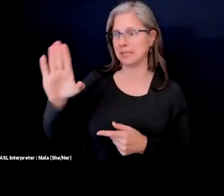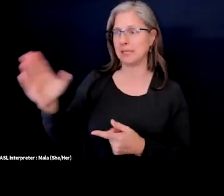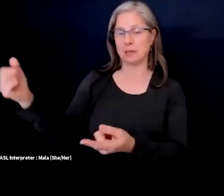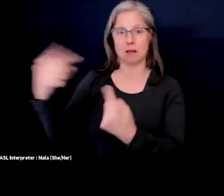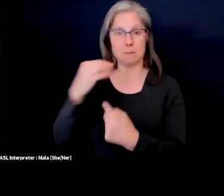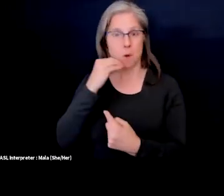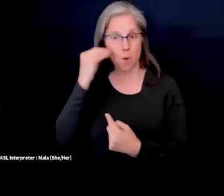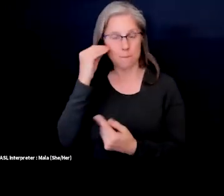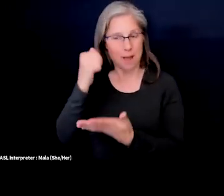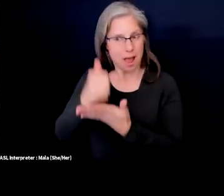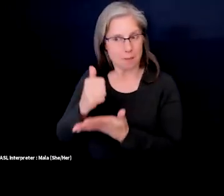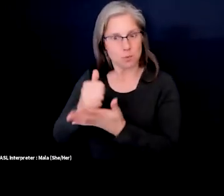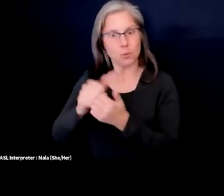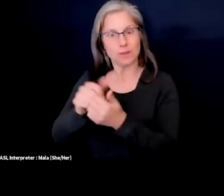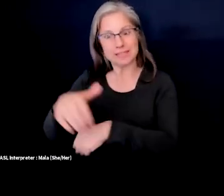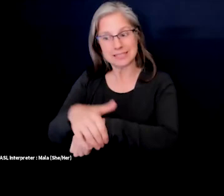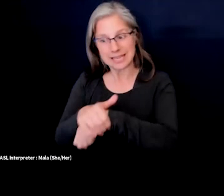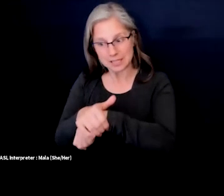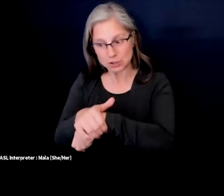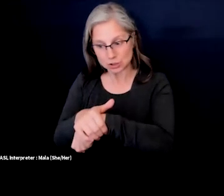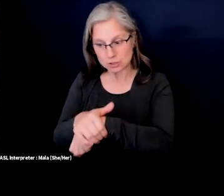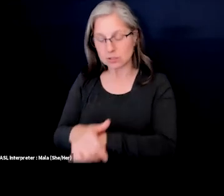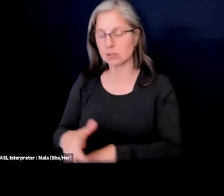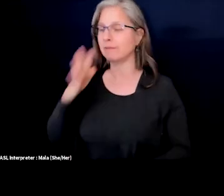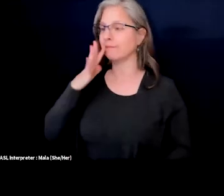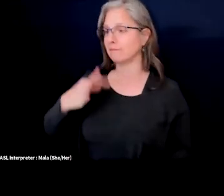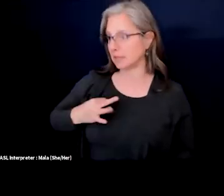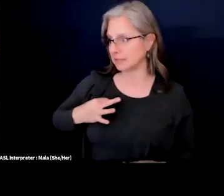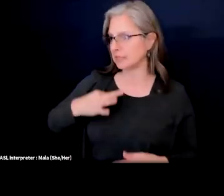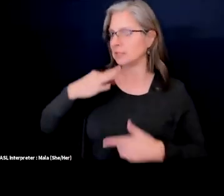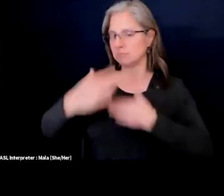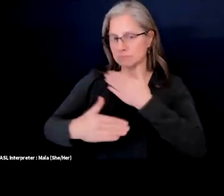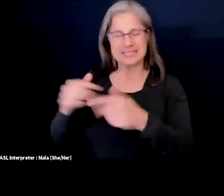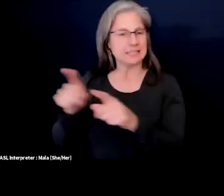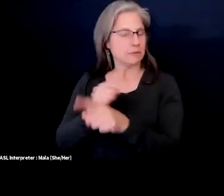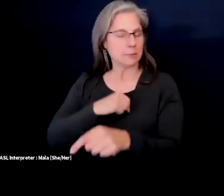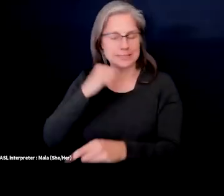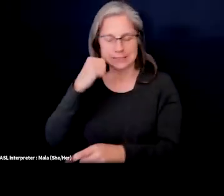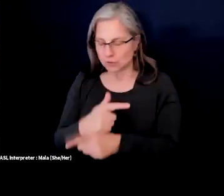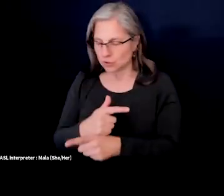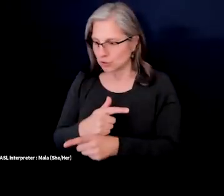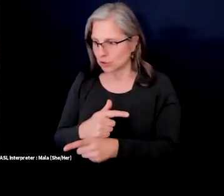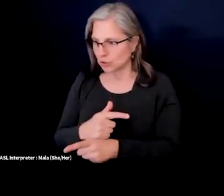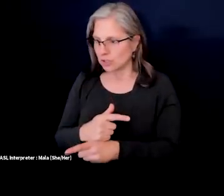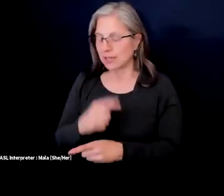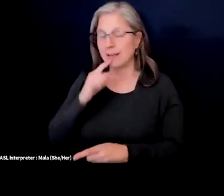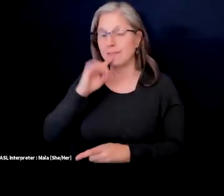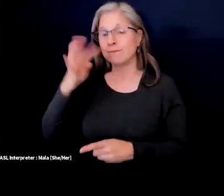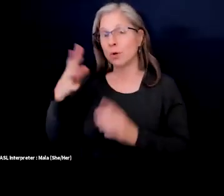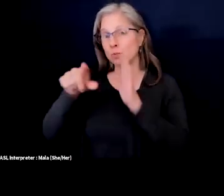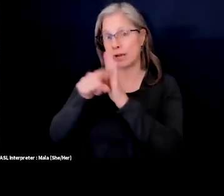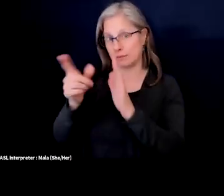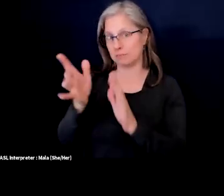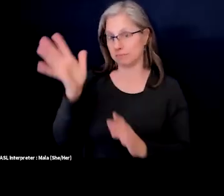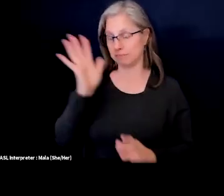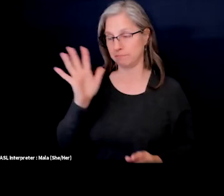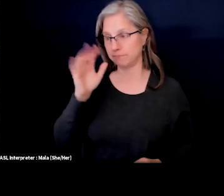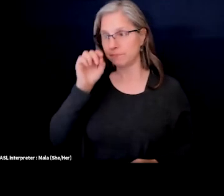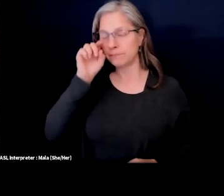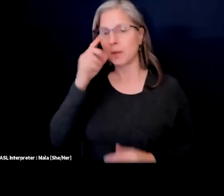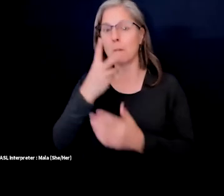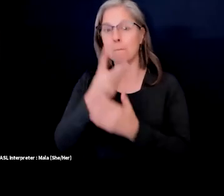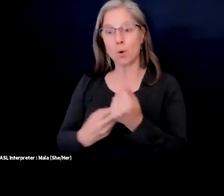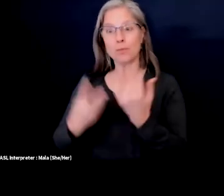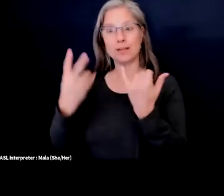and helped him with his English and homework, and the same for my sister in 4th grade back then. They're both